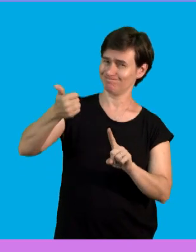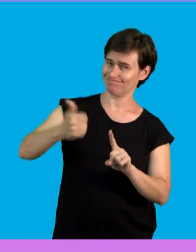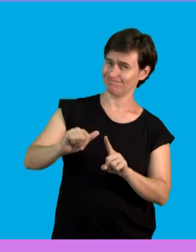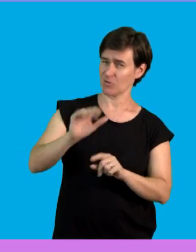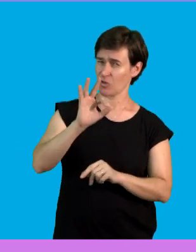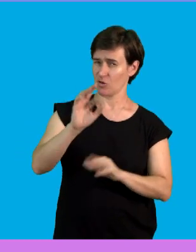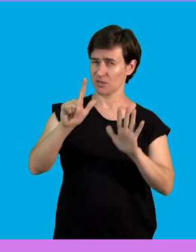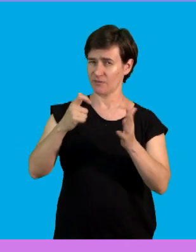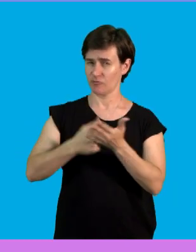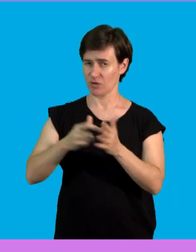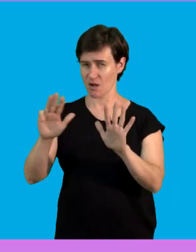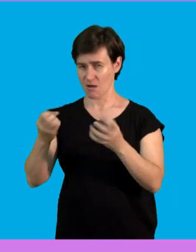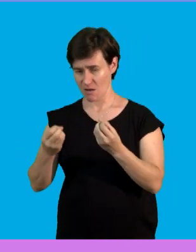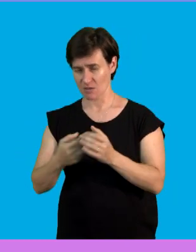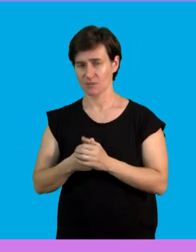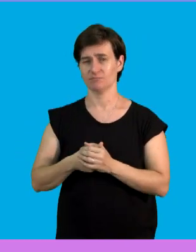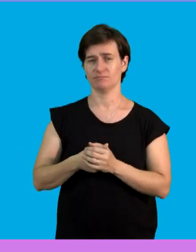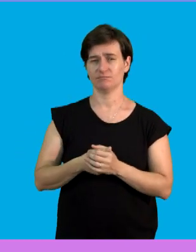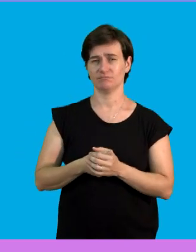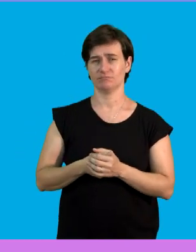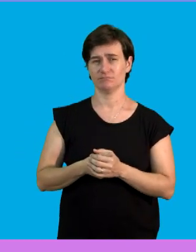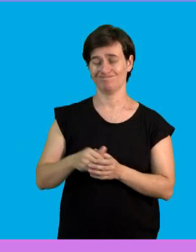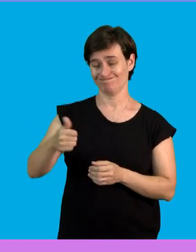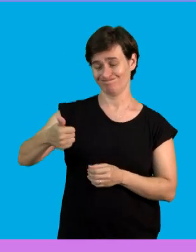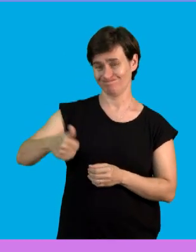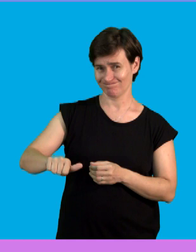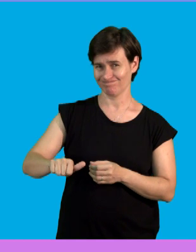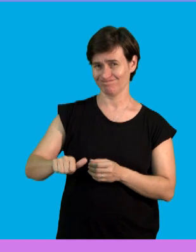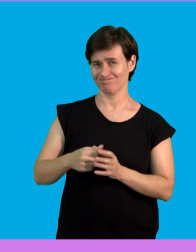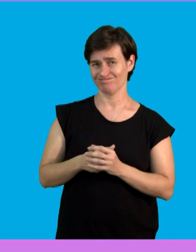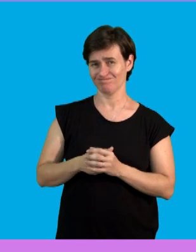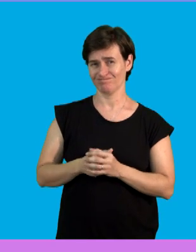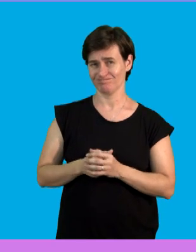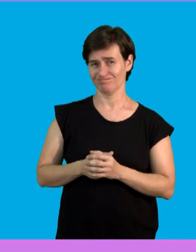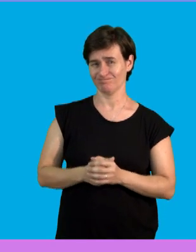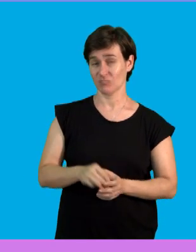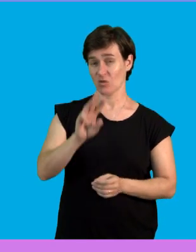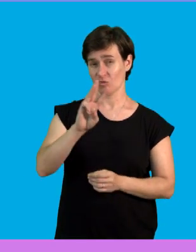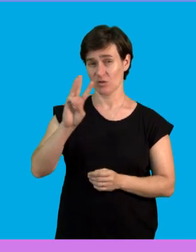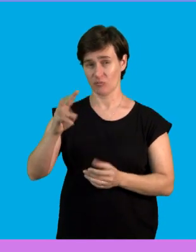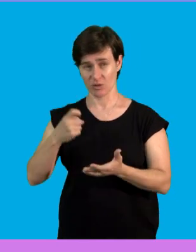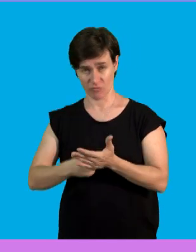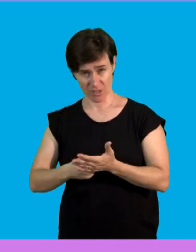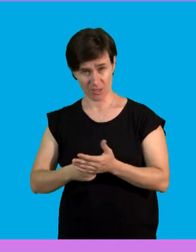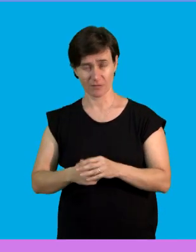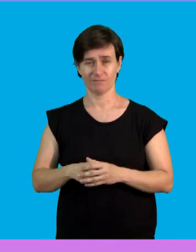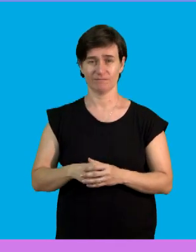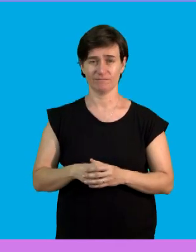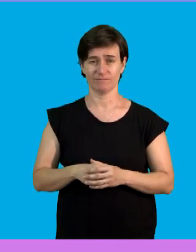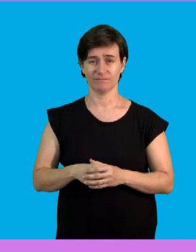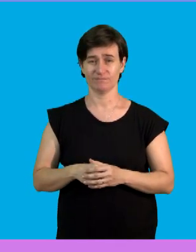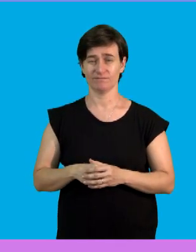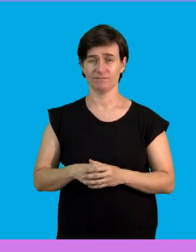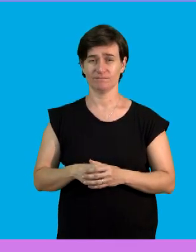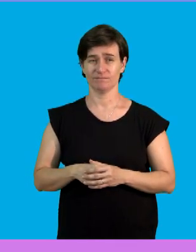90 plus the 33 Rand, and also the monthly